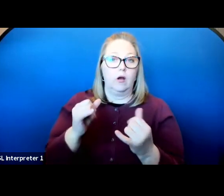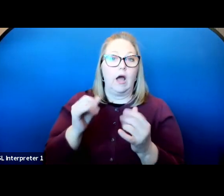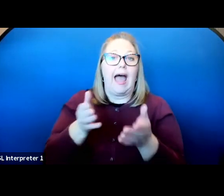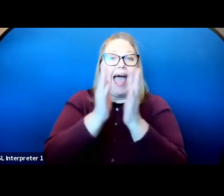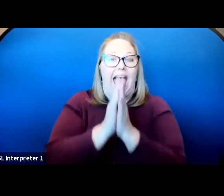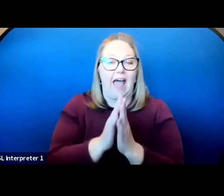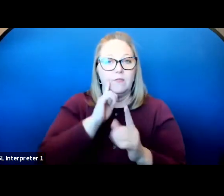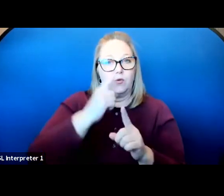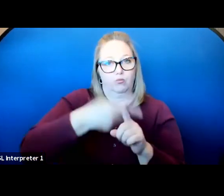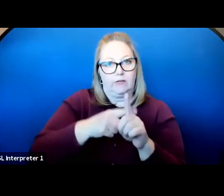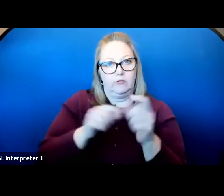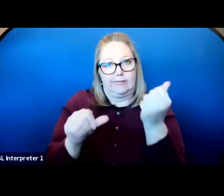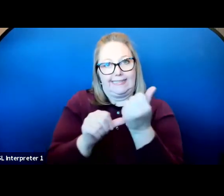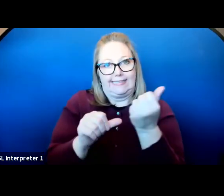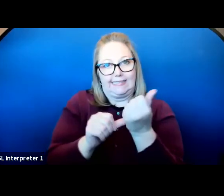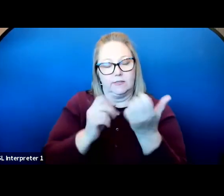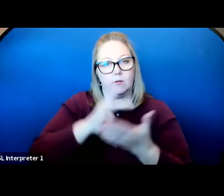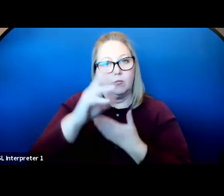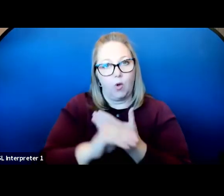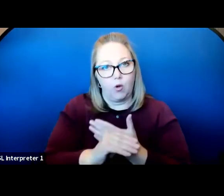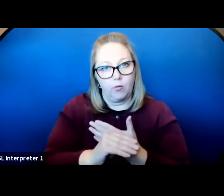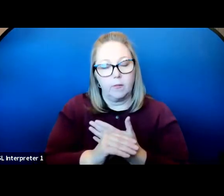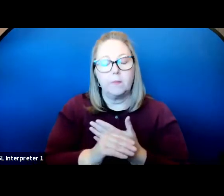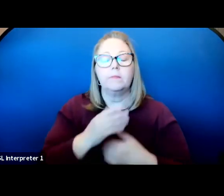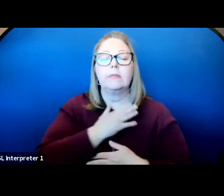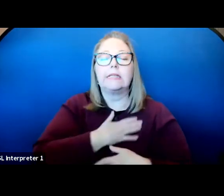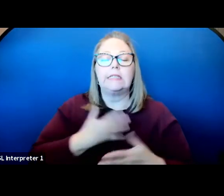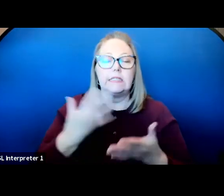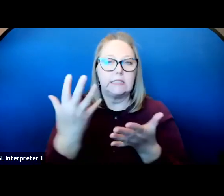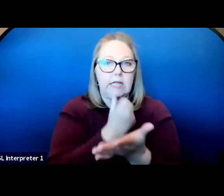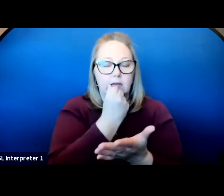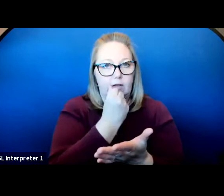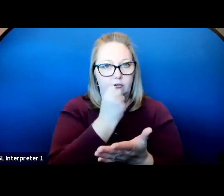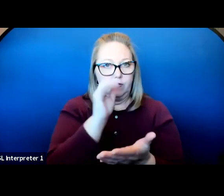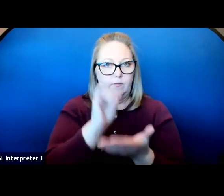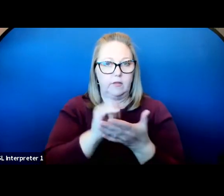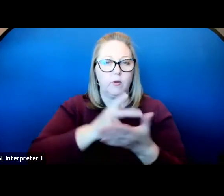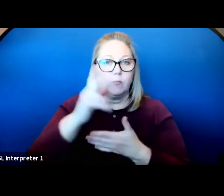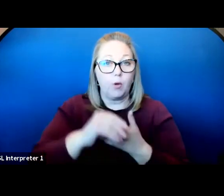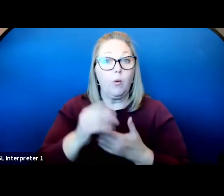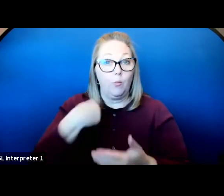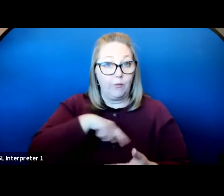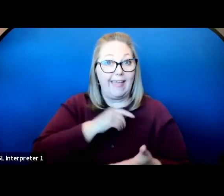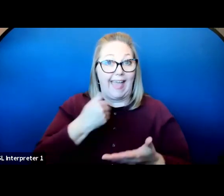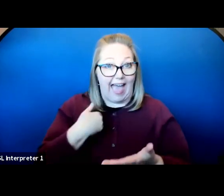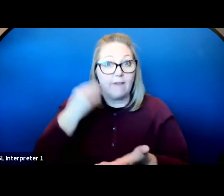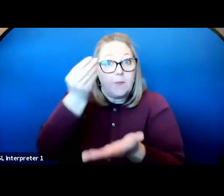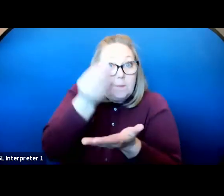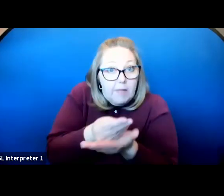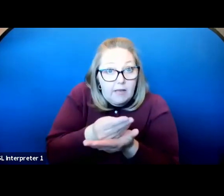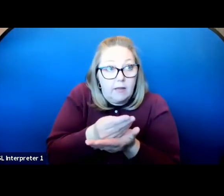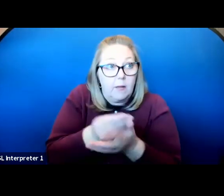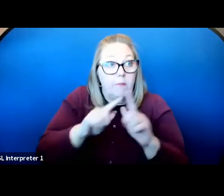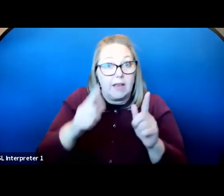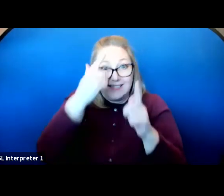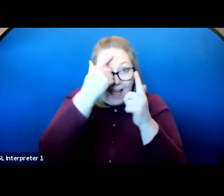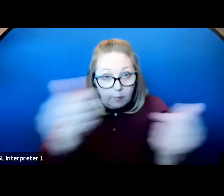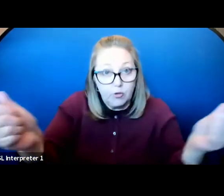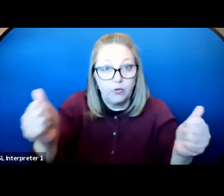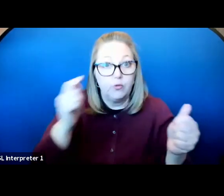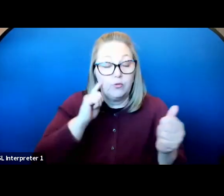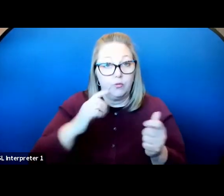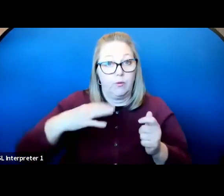assistance programs. Please take advantage of this. Help is here, but it's up to you. I want to